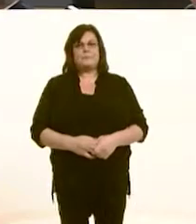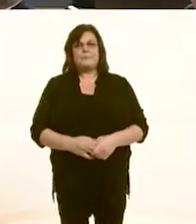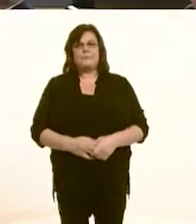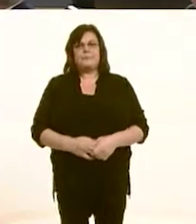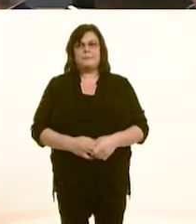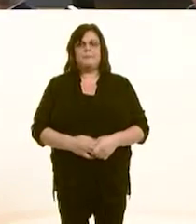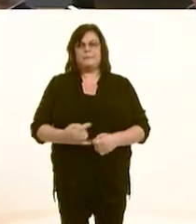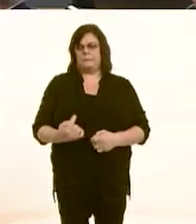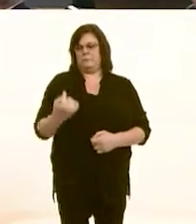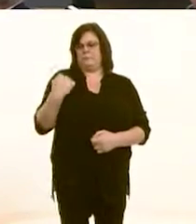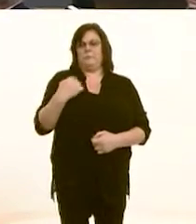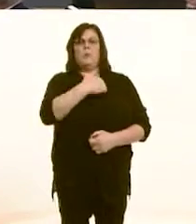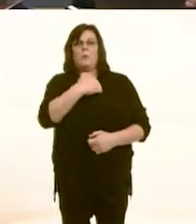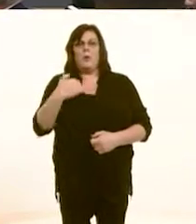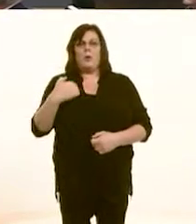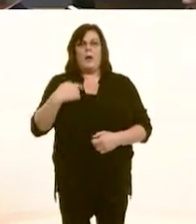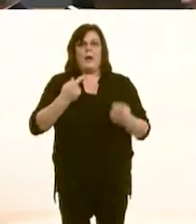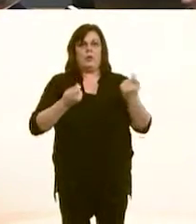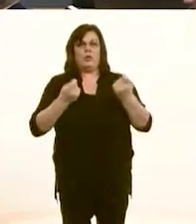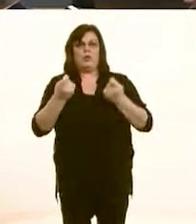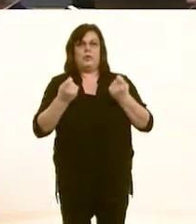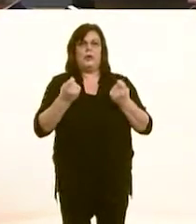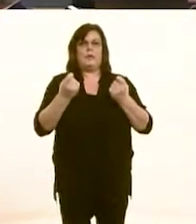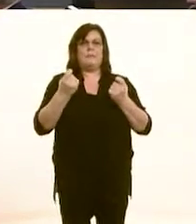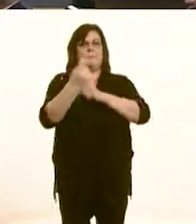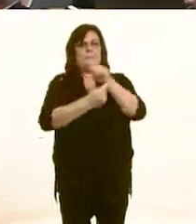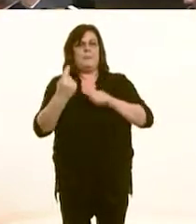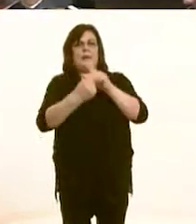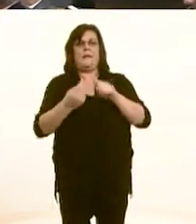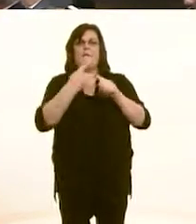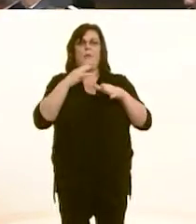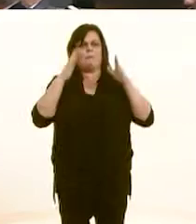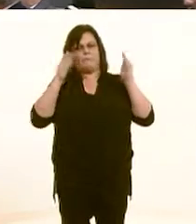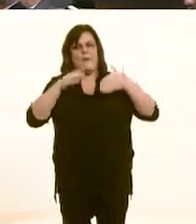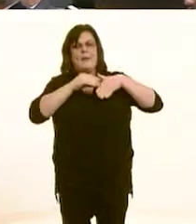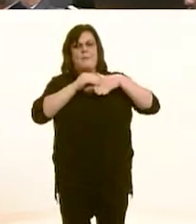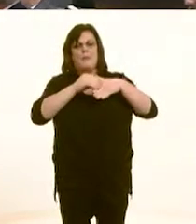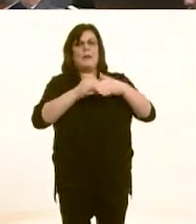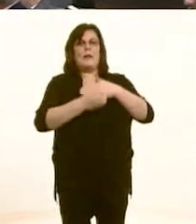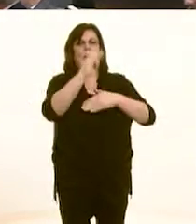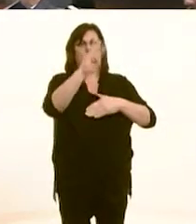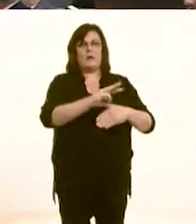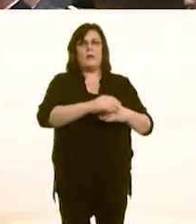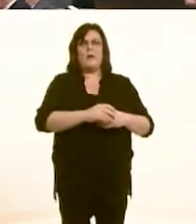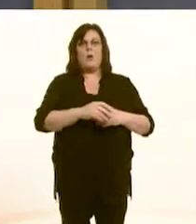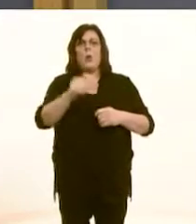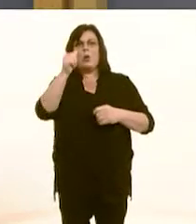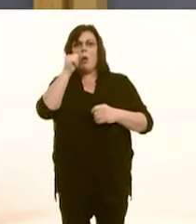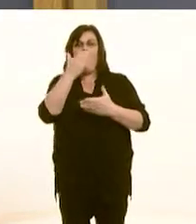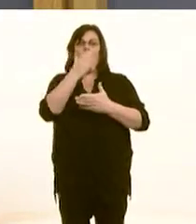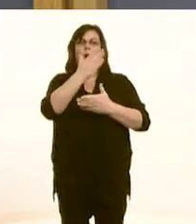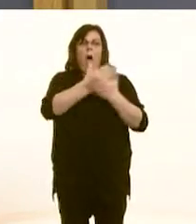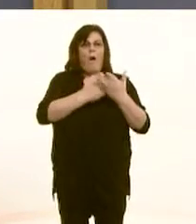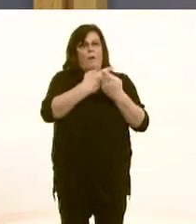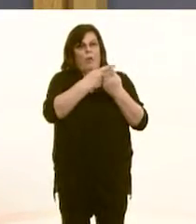This morning, First Minister, I chaired a seminar on apprenticeships in Wales where attendees were reminded that half the apprenticeships in Wales were delivered with the support